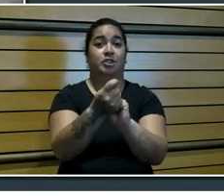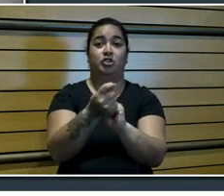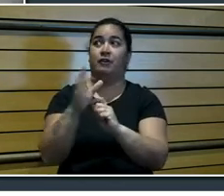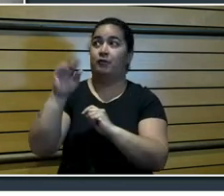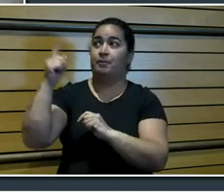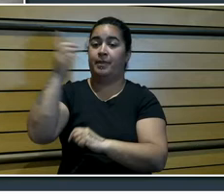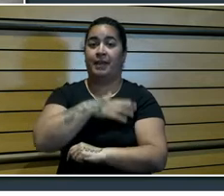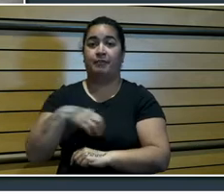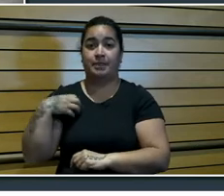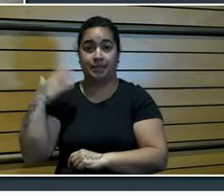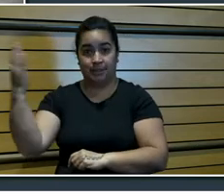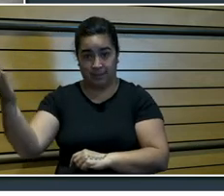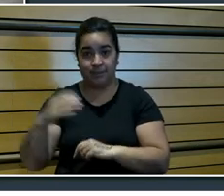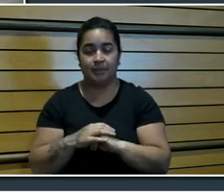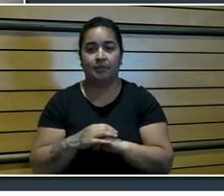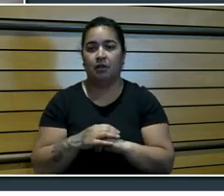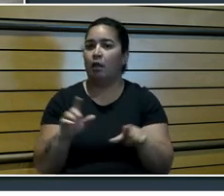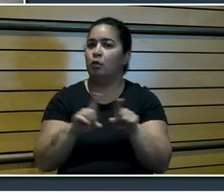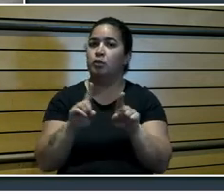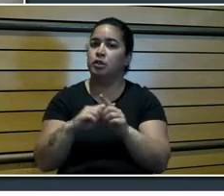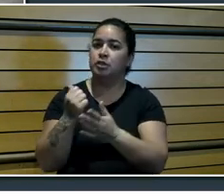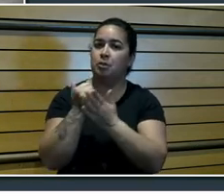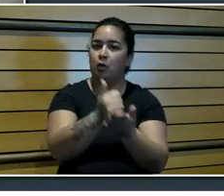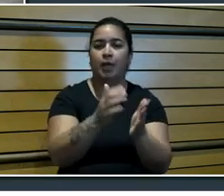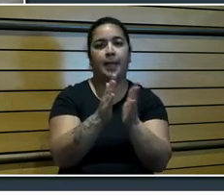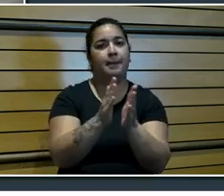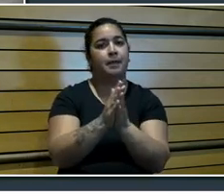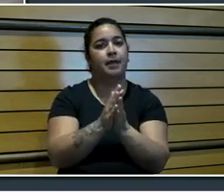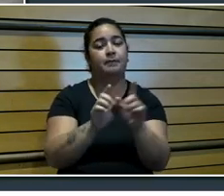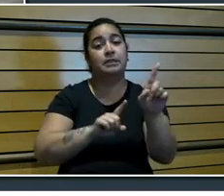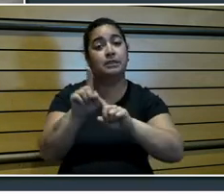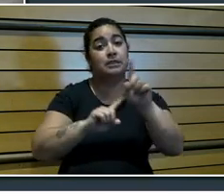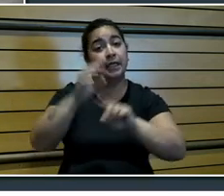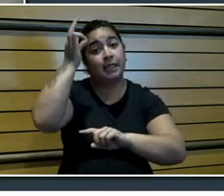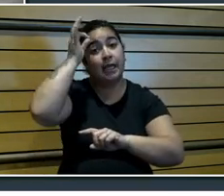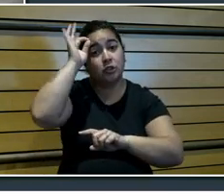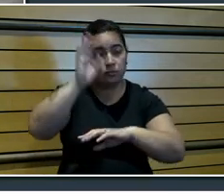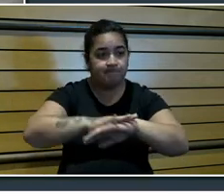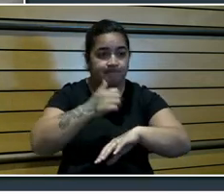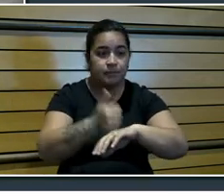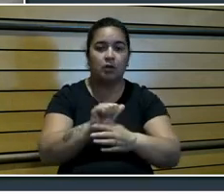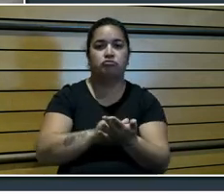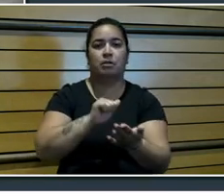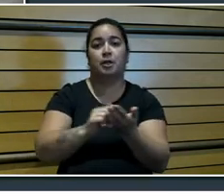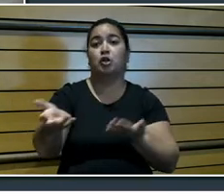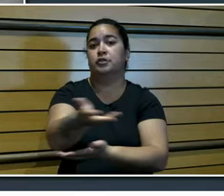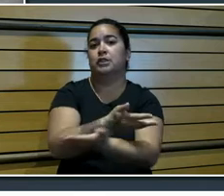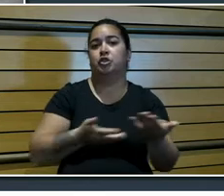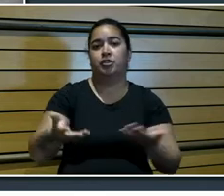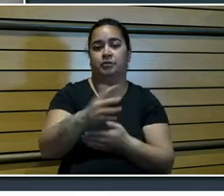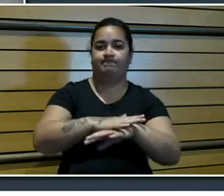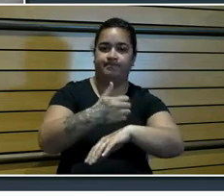concerning referendum on the issue, and I support Napier City Council establishing, with proper consultation, Māori ward seats on